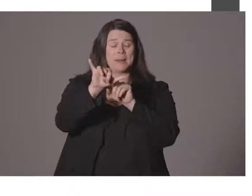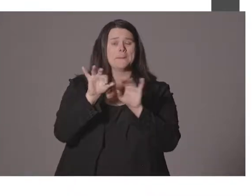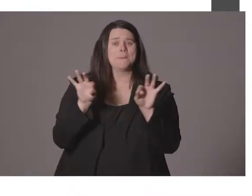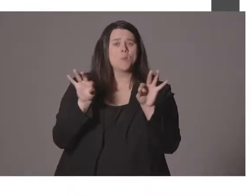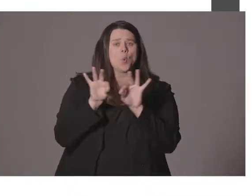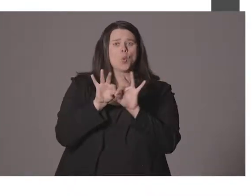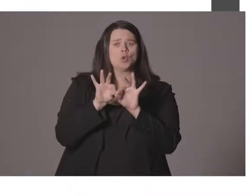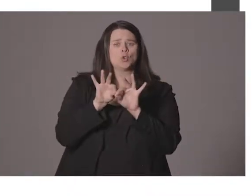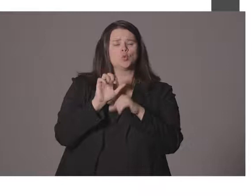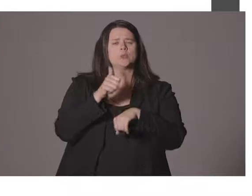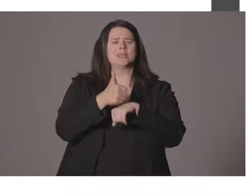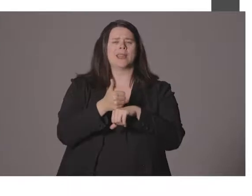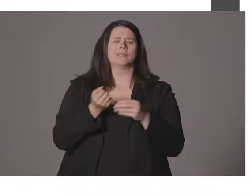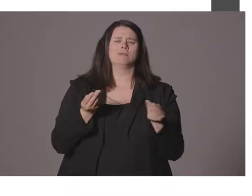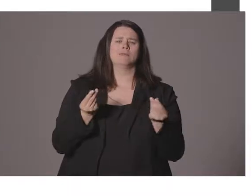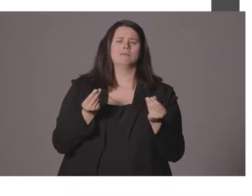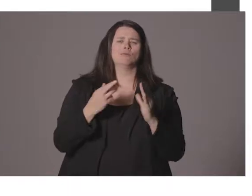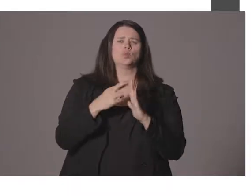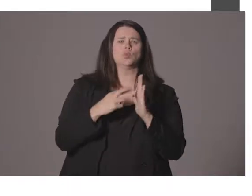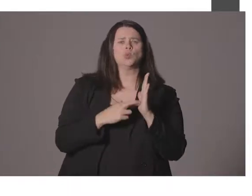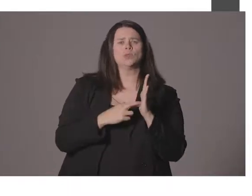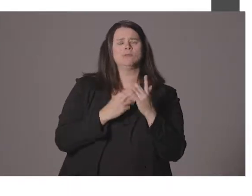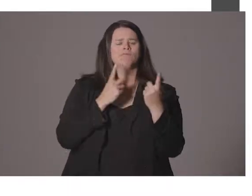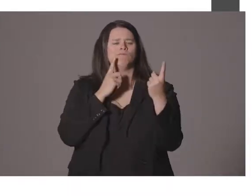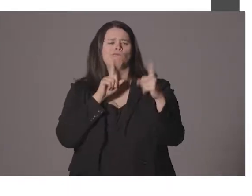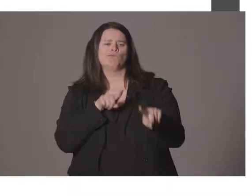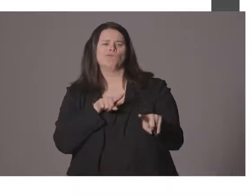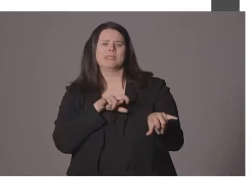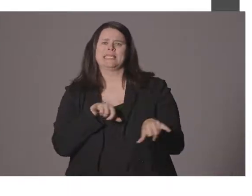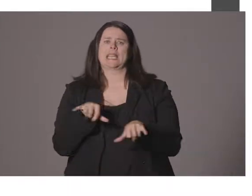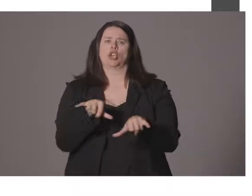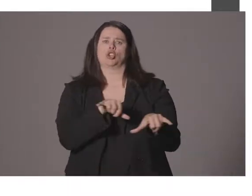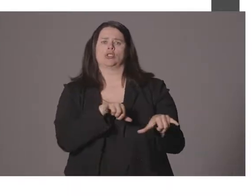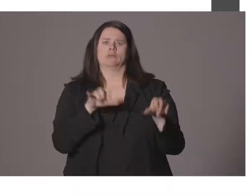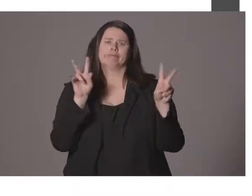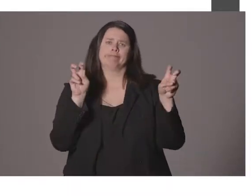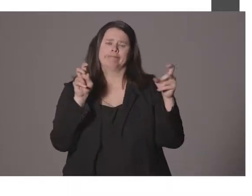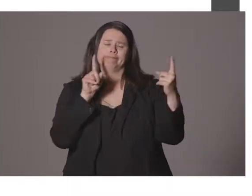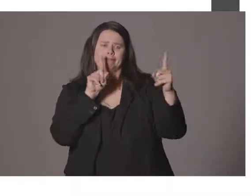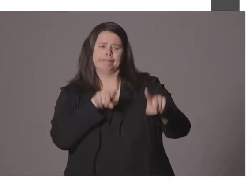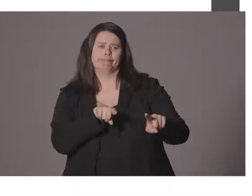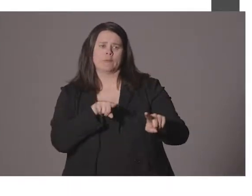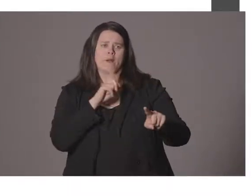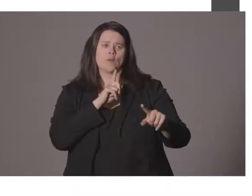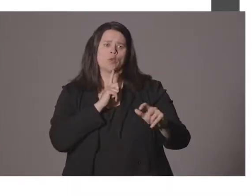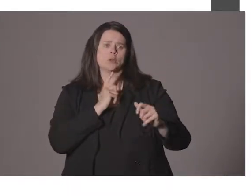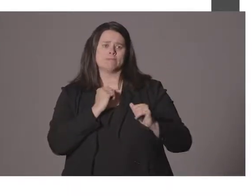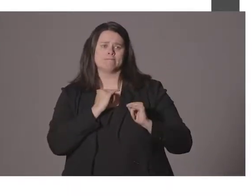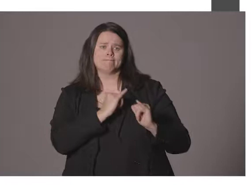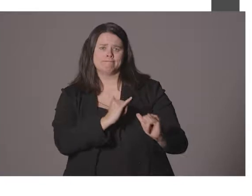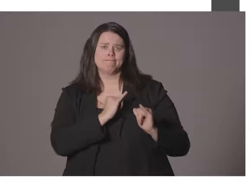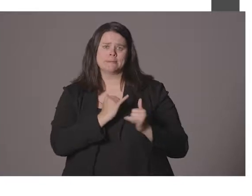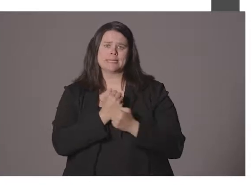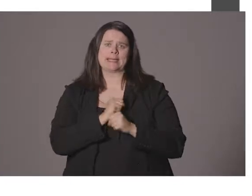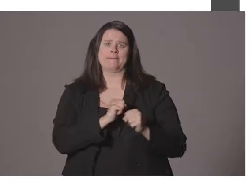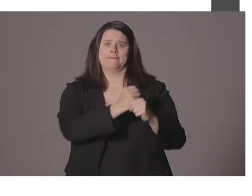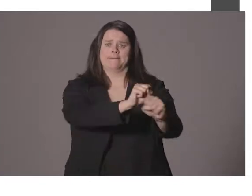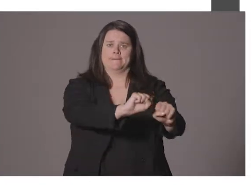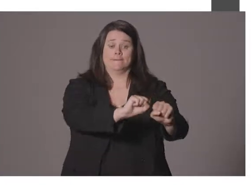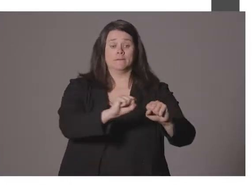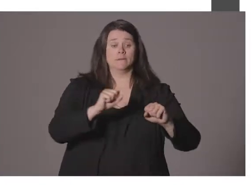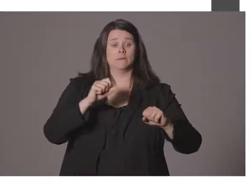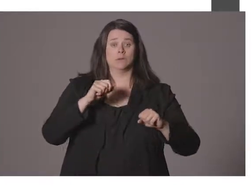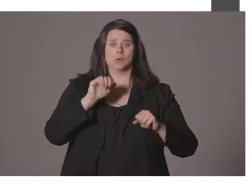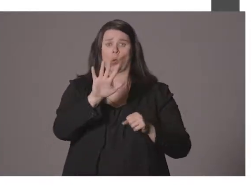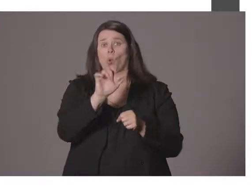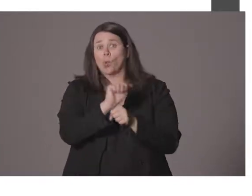agreements or actually set some sort of standard in place not only in your workspace and in the work that you